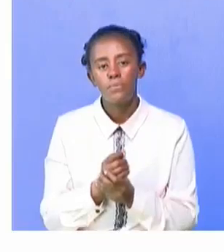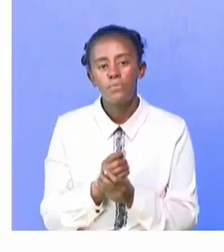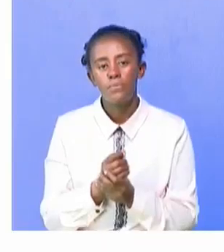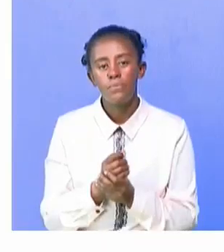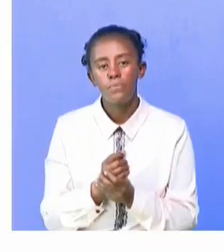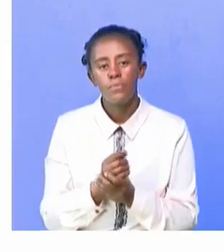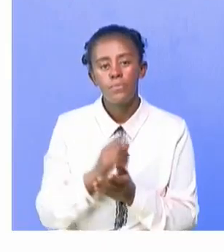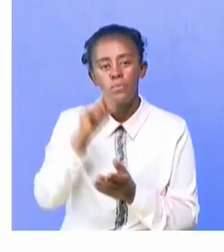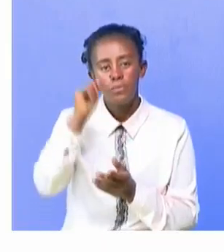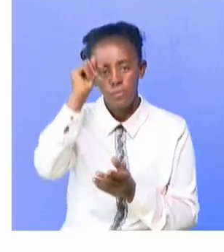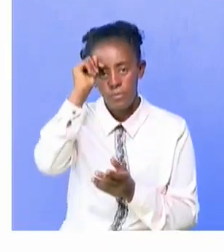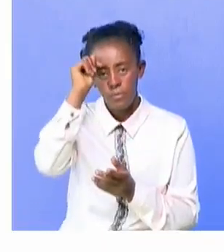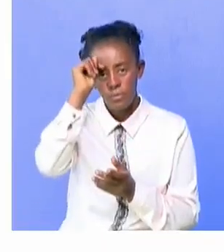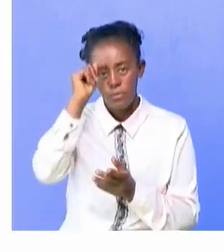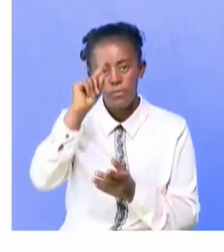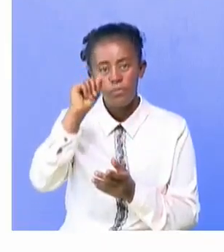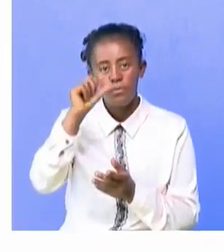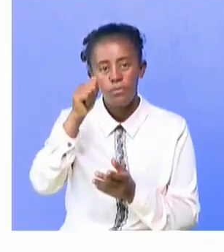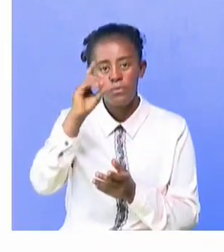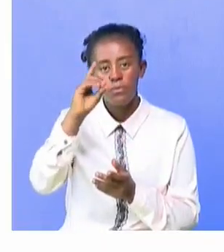Tadesse